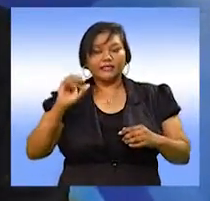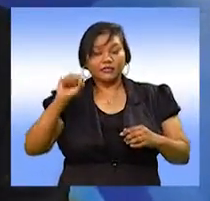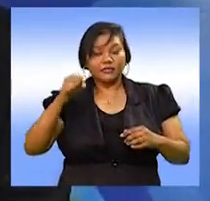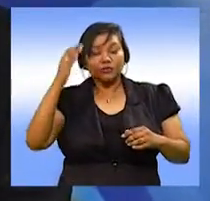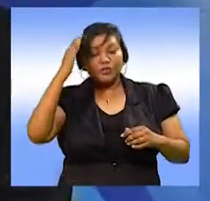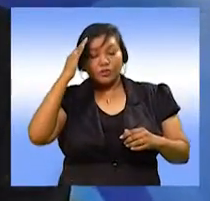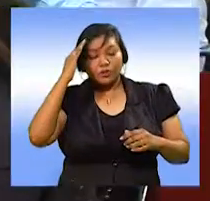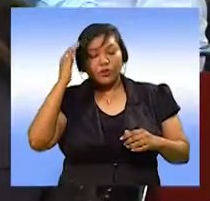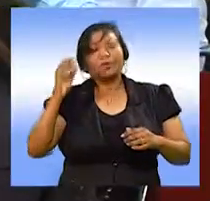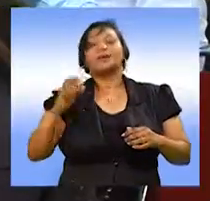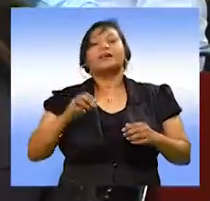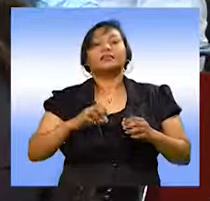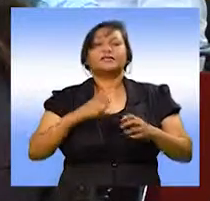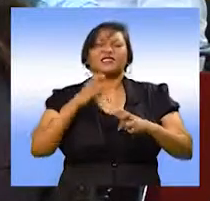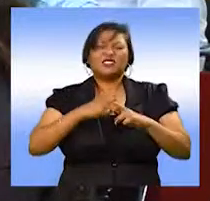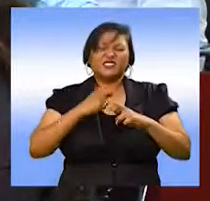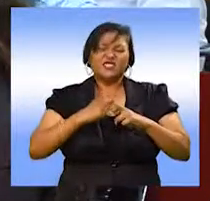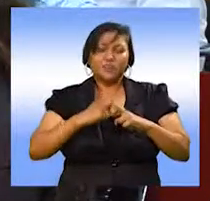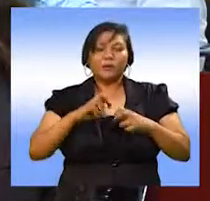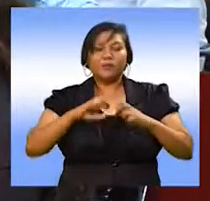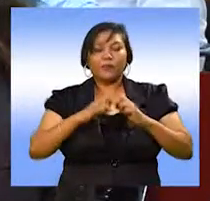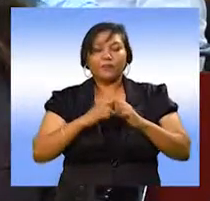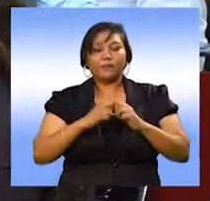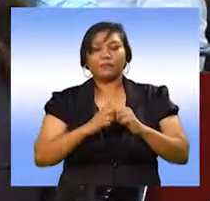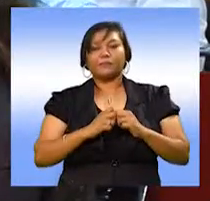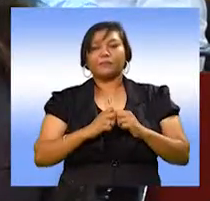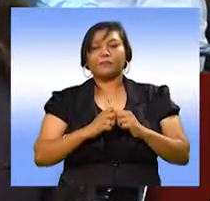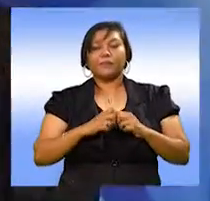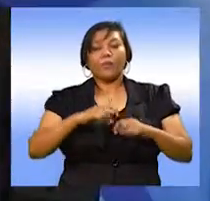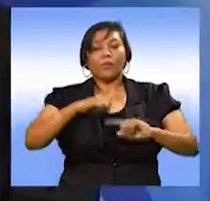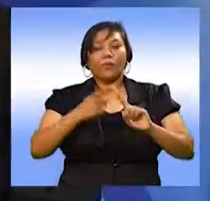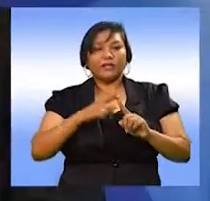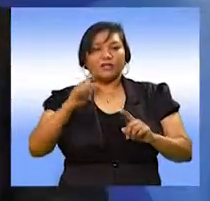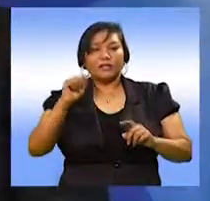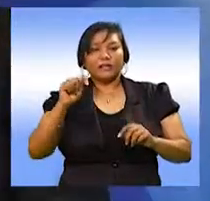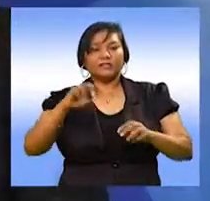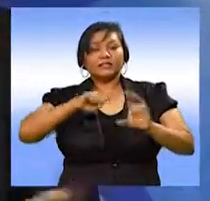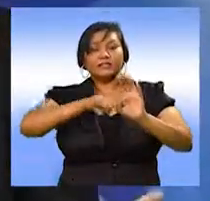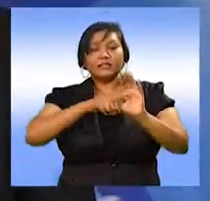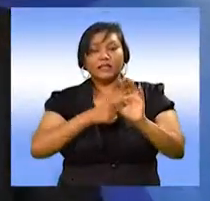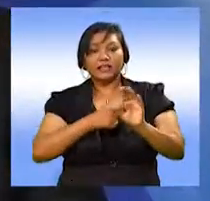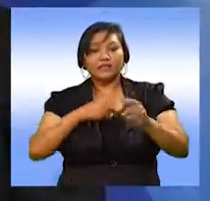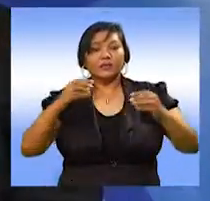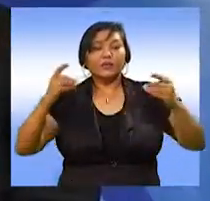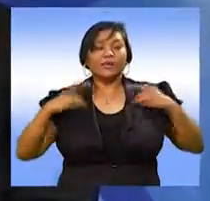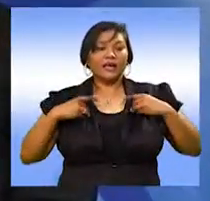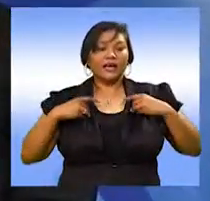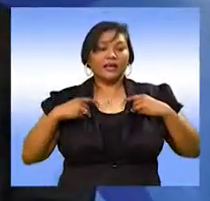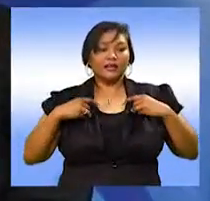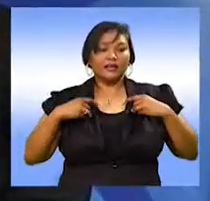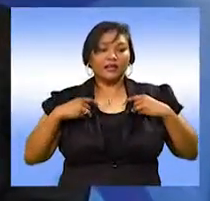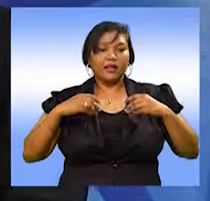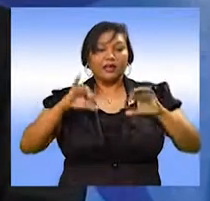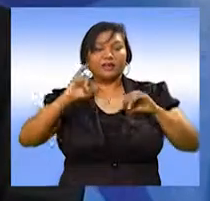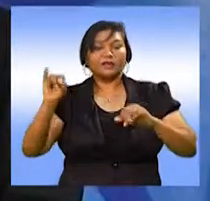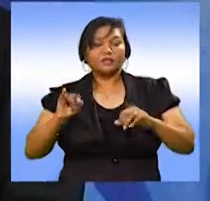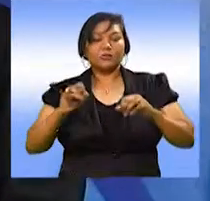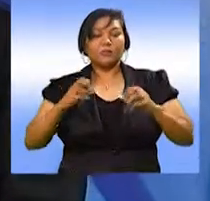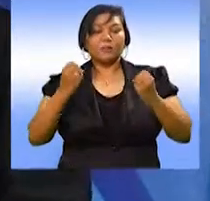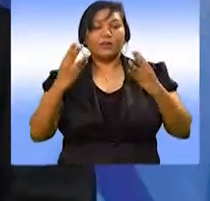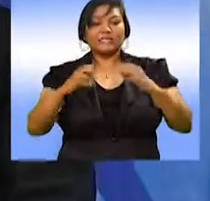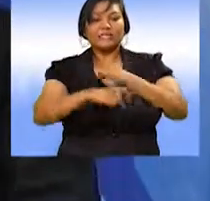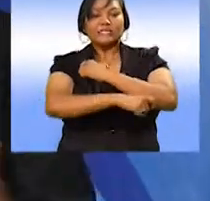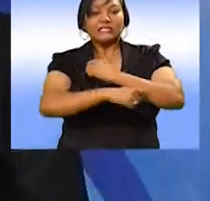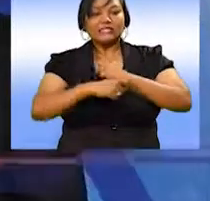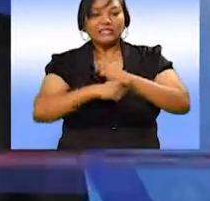that it's a very complex area. When TATT came into being, we found a market where there was a lot of pirated